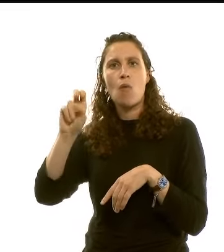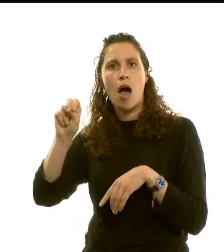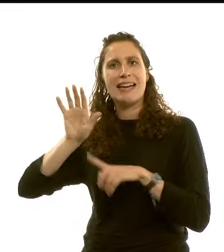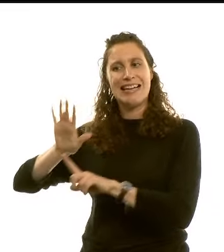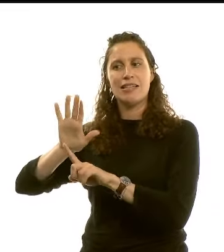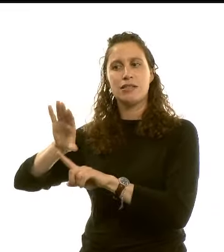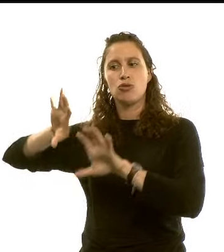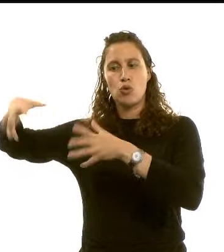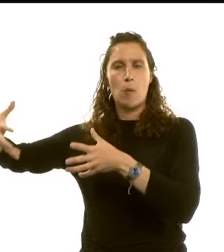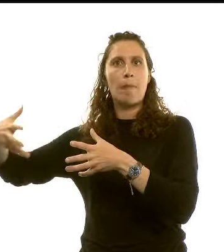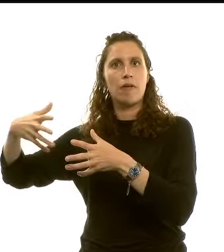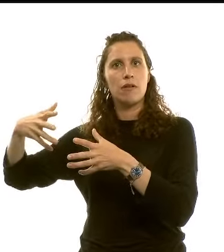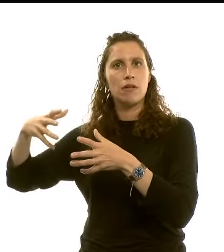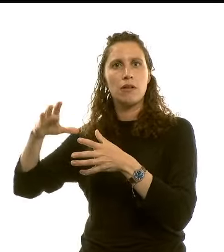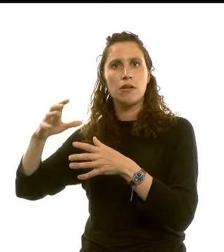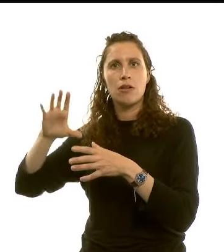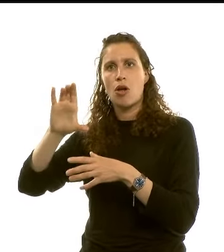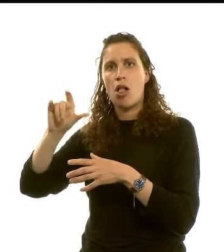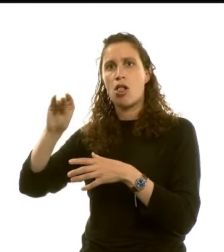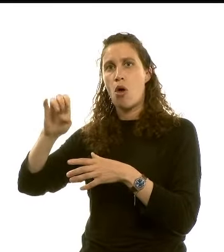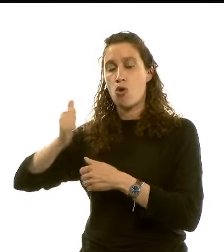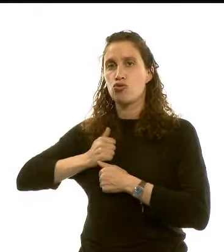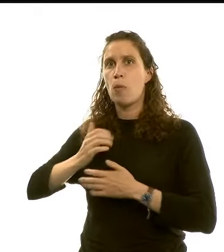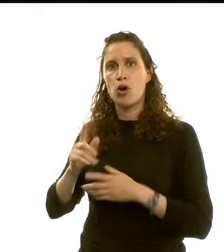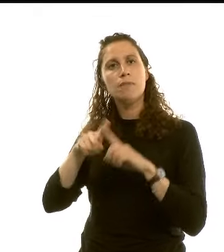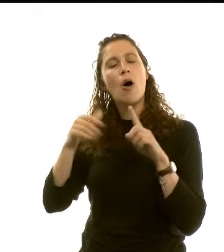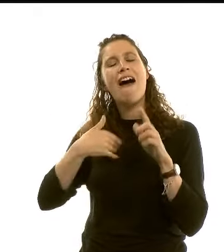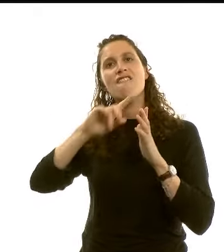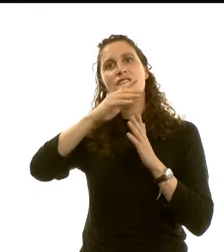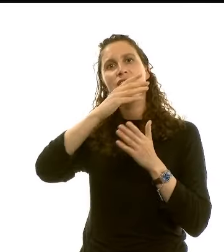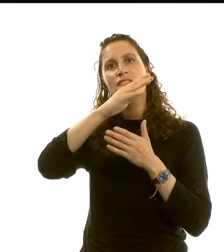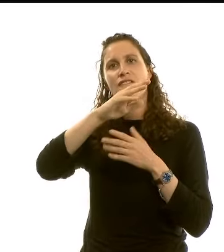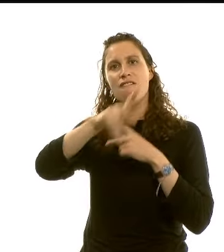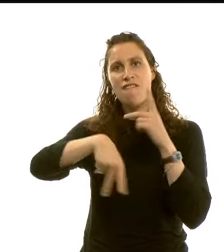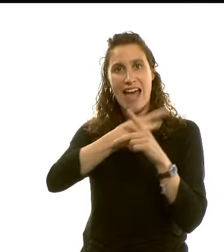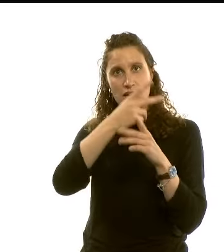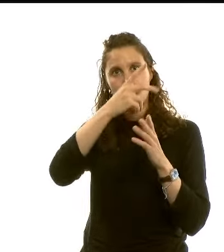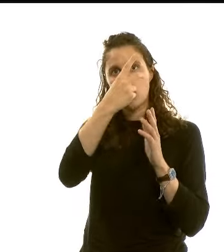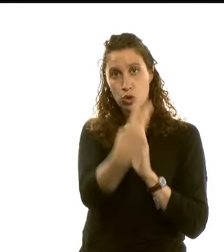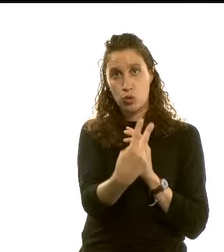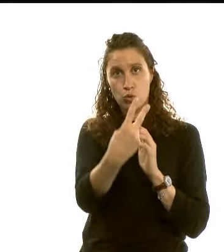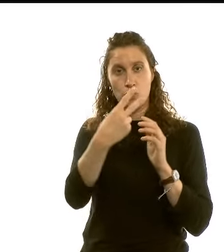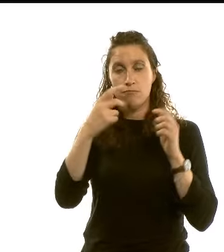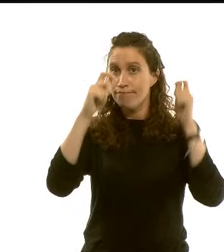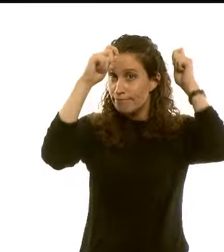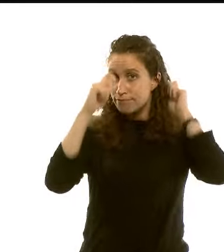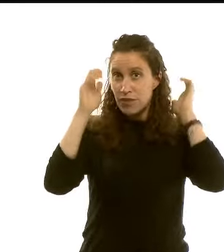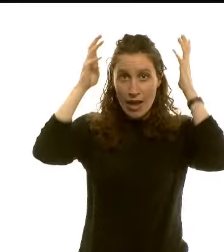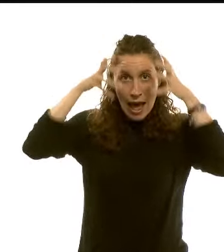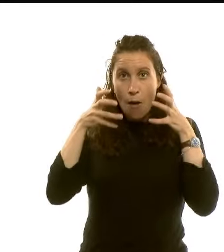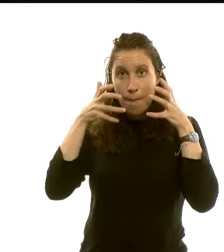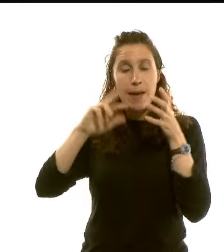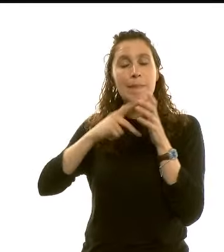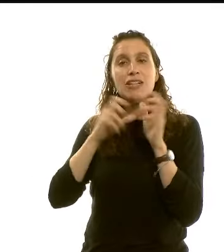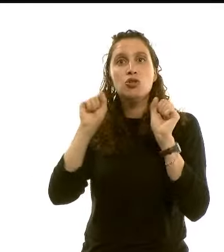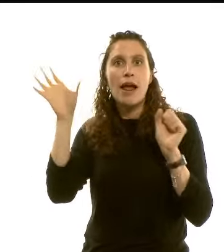fun thing in this set is we have a brand new Phase 2 clone trooper helmet. So you can now attach all sorts